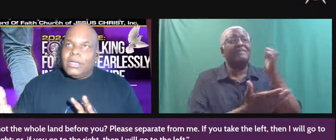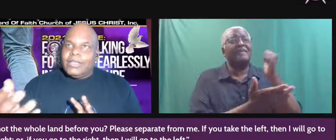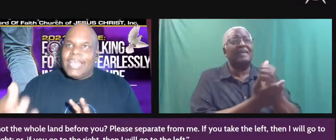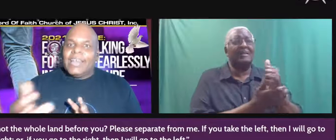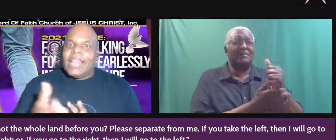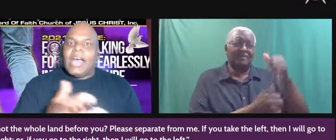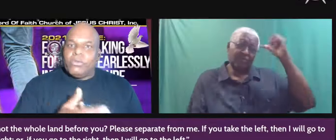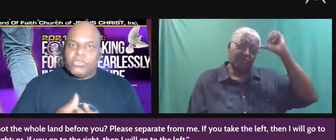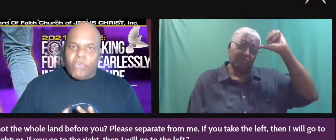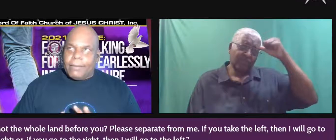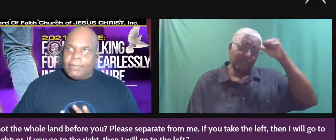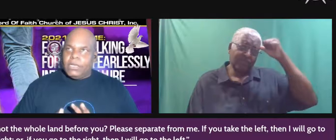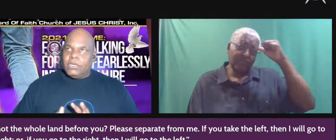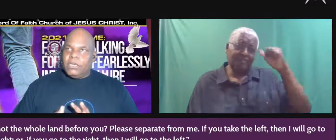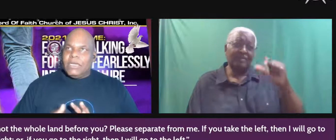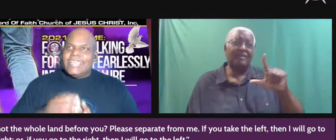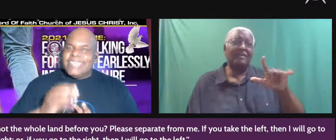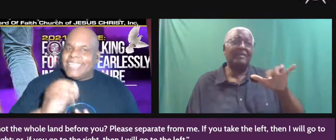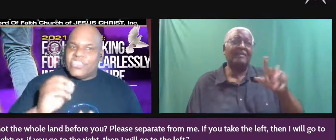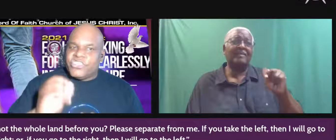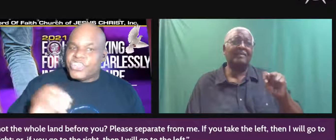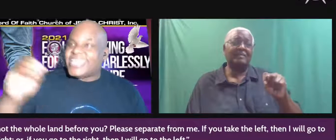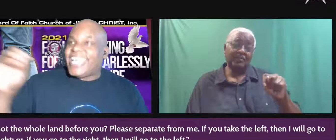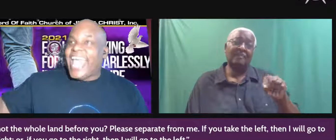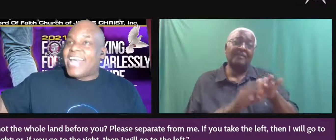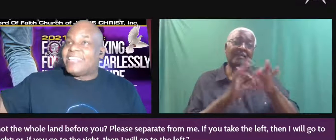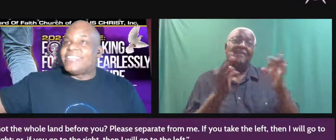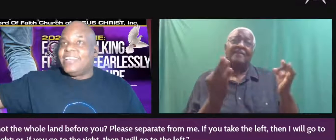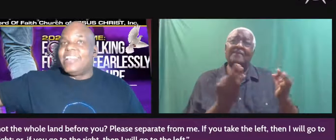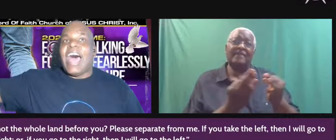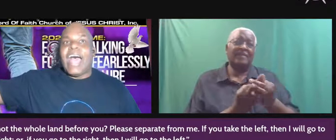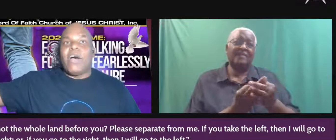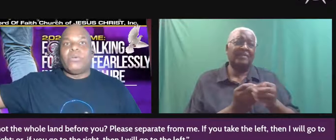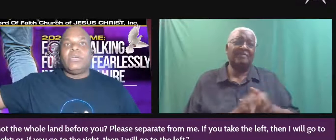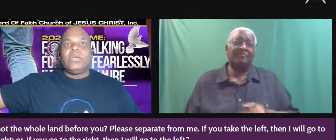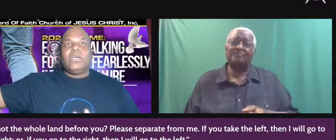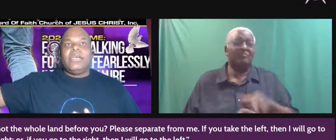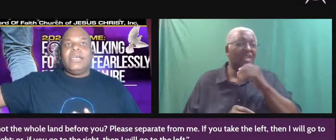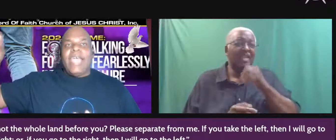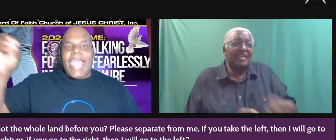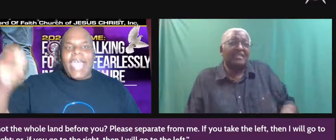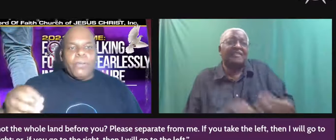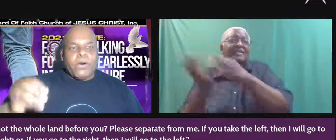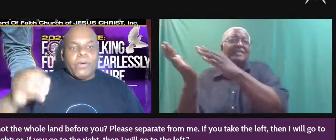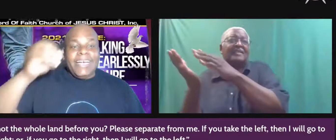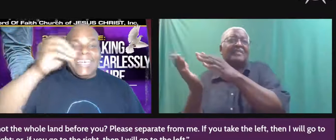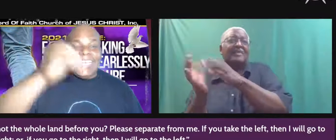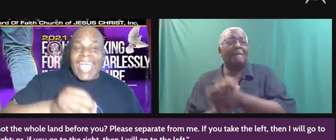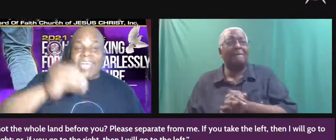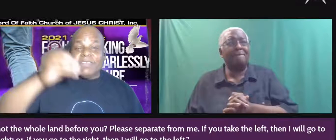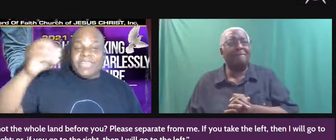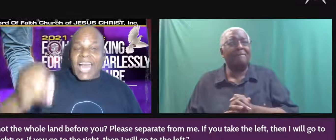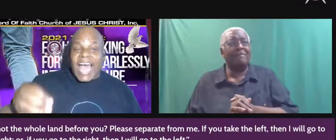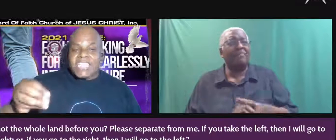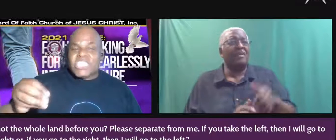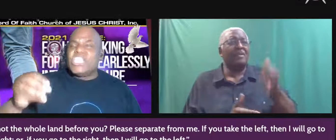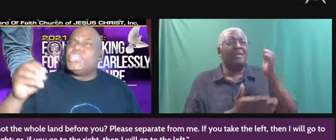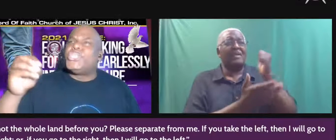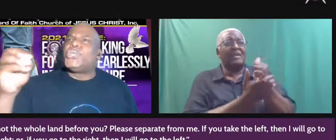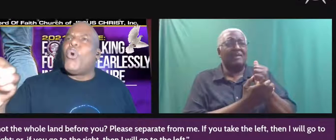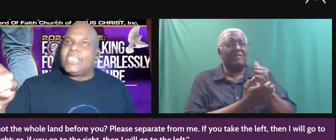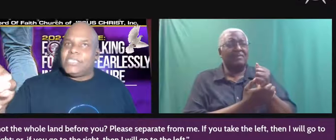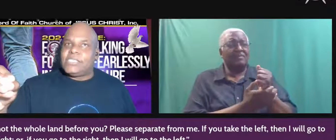remembering that Lot was family, didn't just cast Lot out. Abram gave